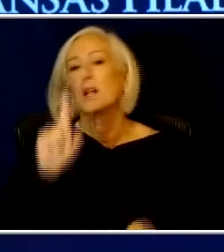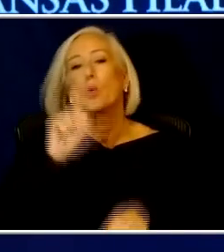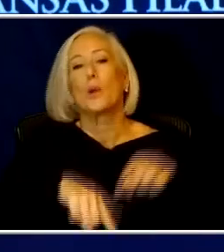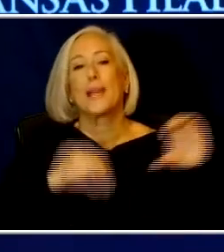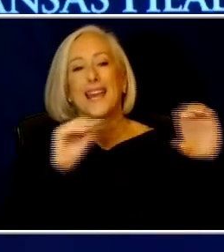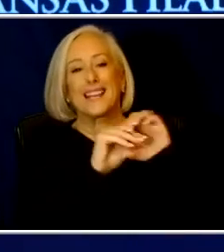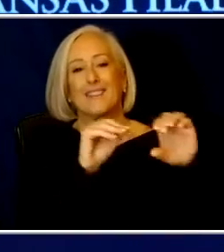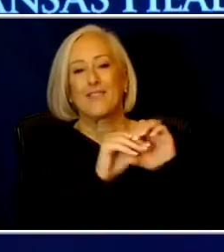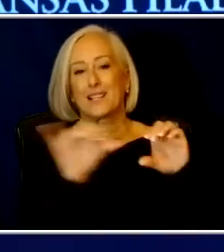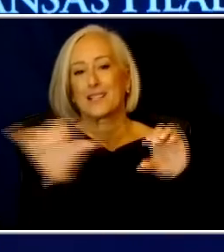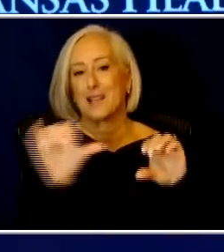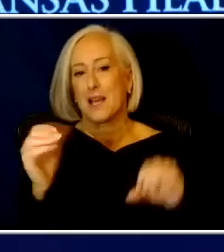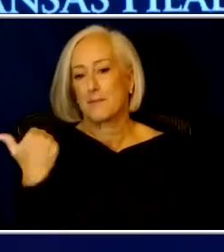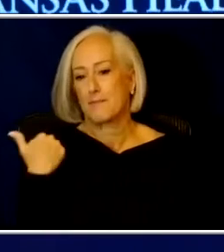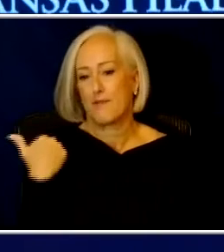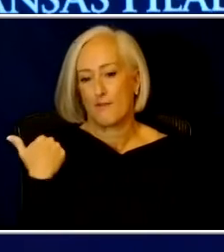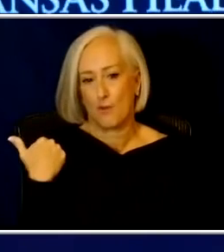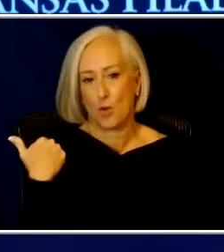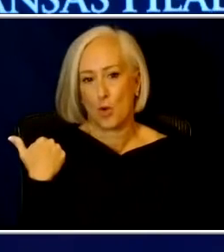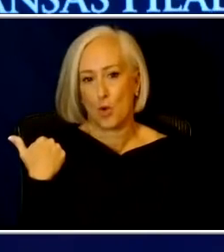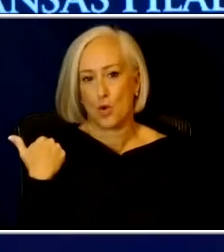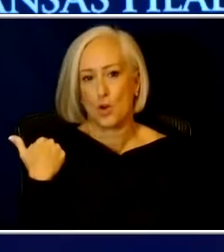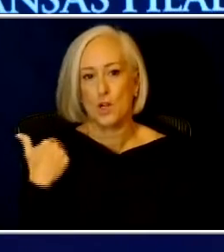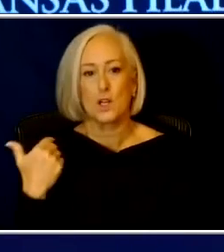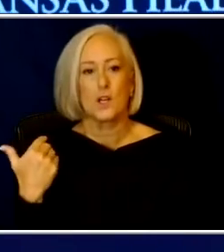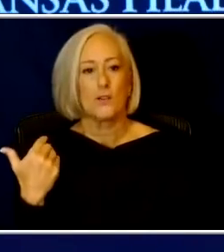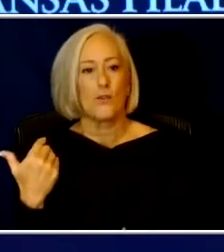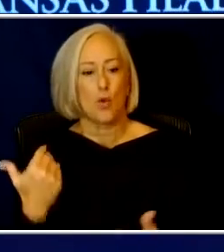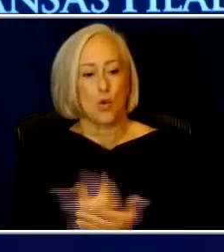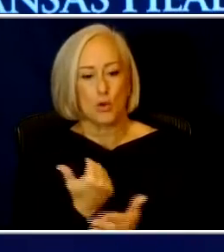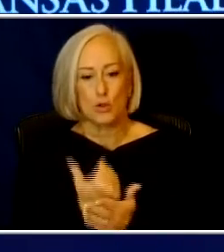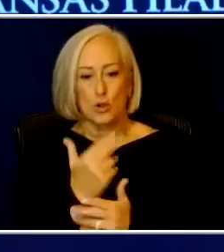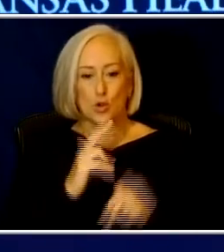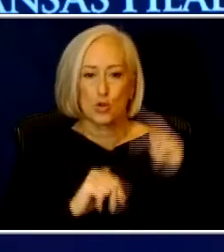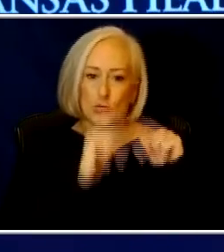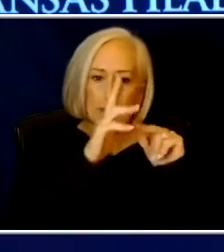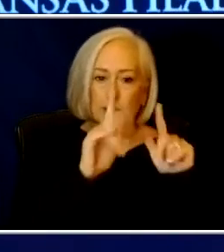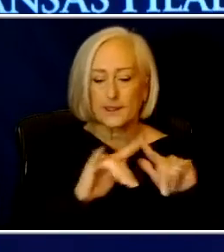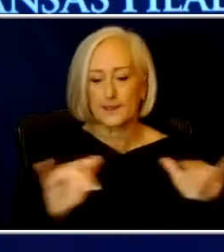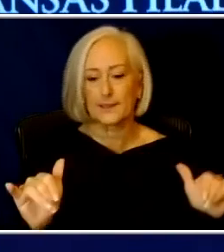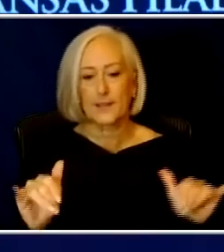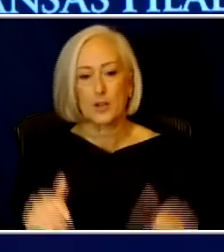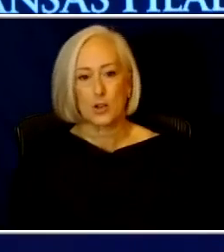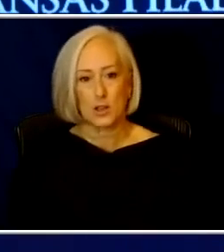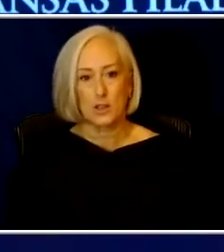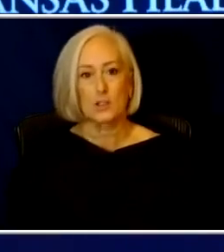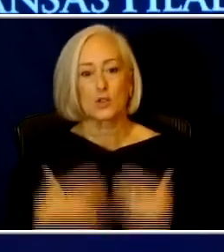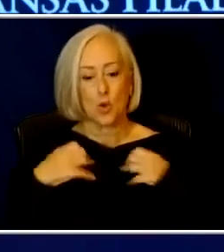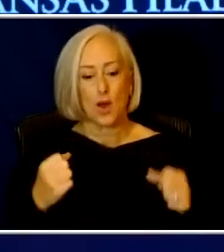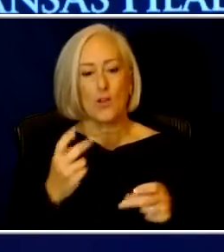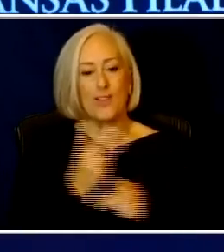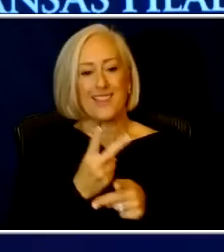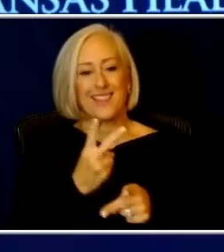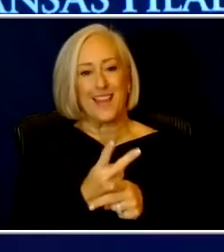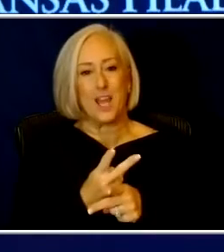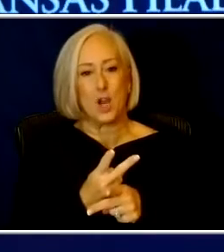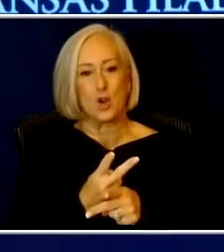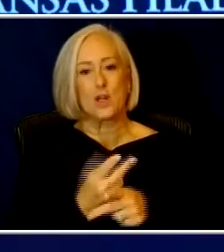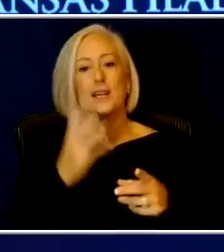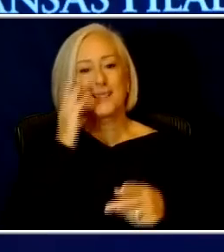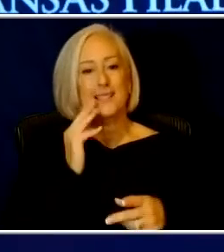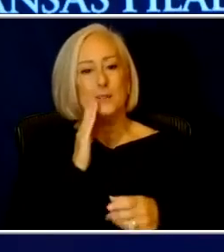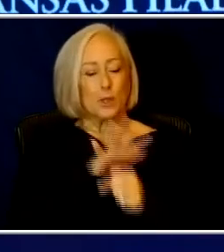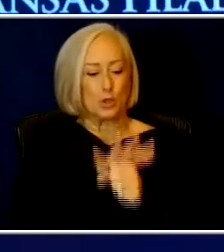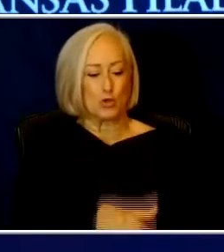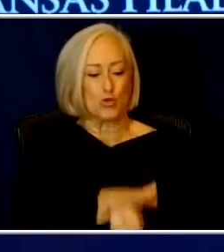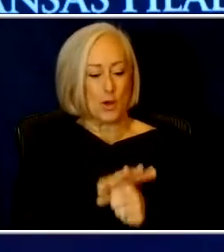in the past in new structures, et cetera. So healthcare is under stress. We don't have enough people who are working.